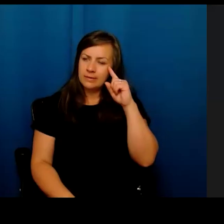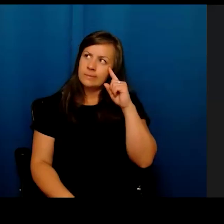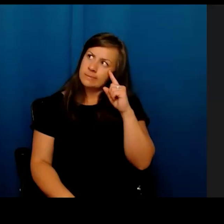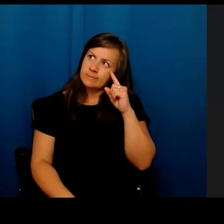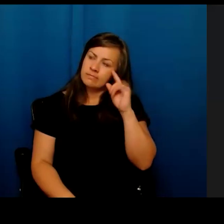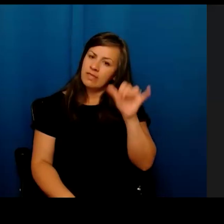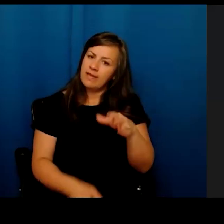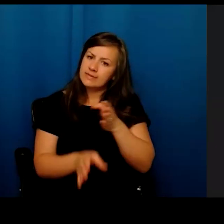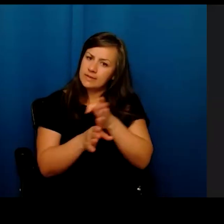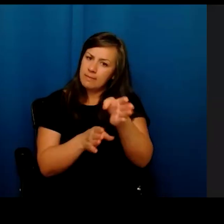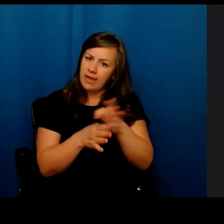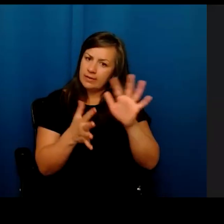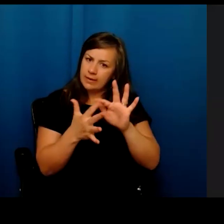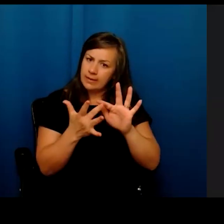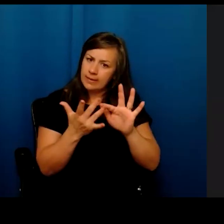main.